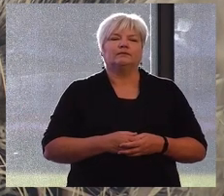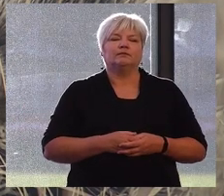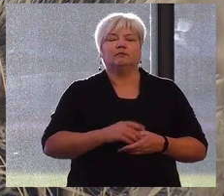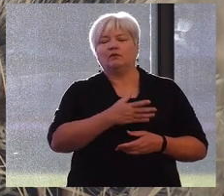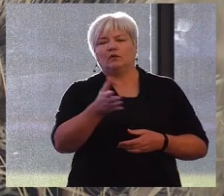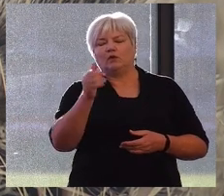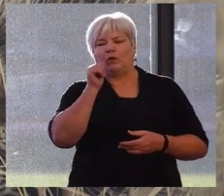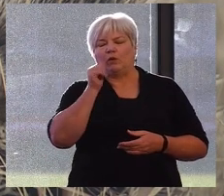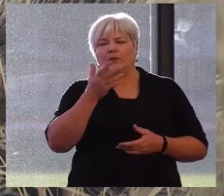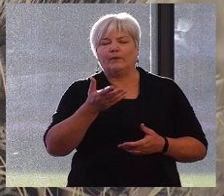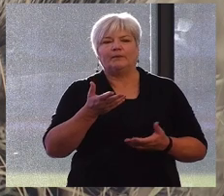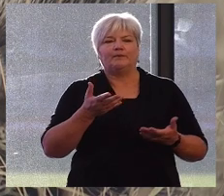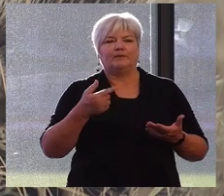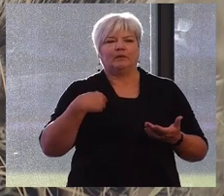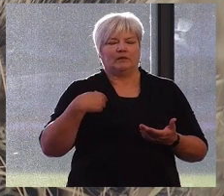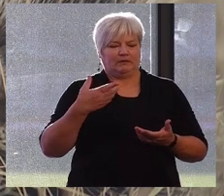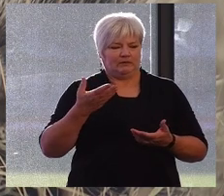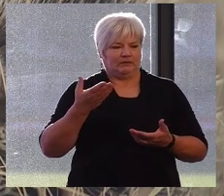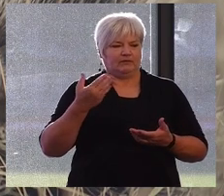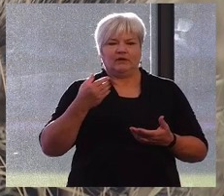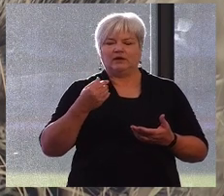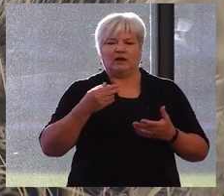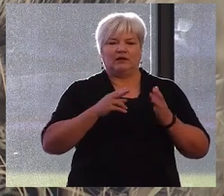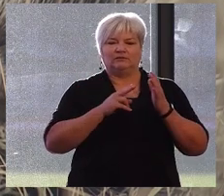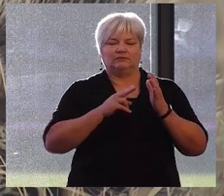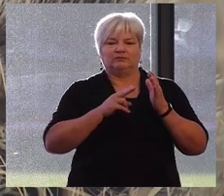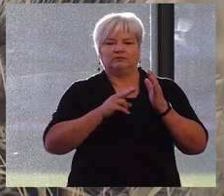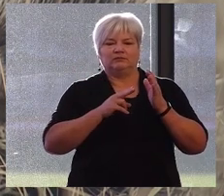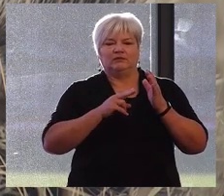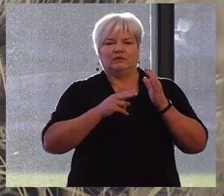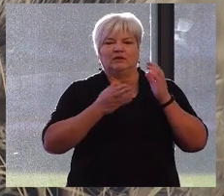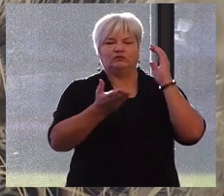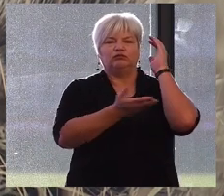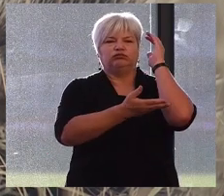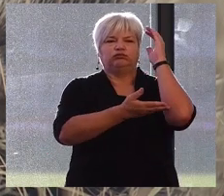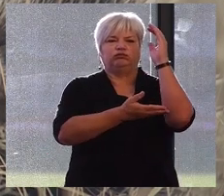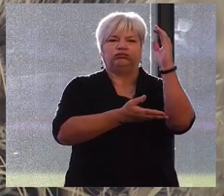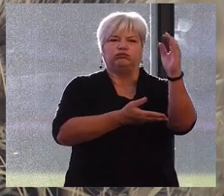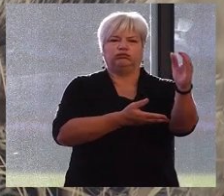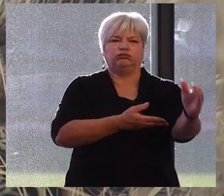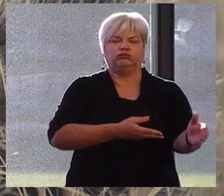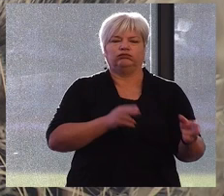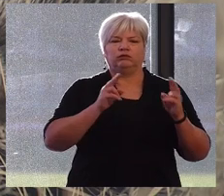as you know, we've ended native logging, harvesting, and